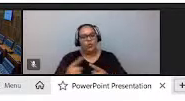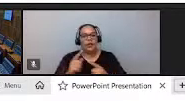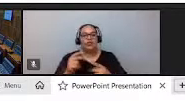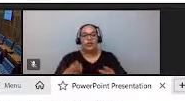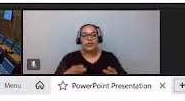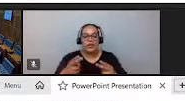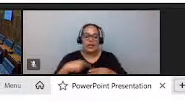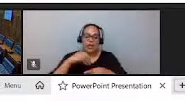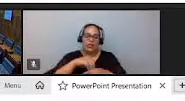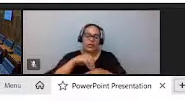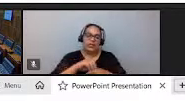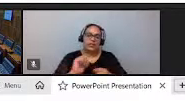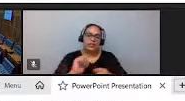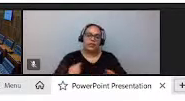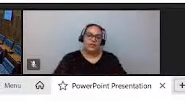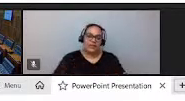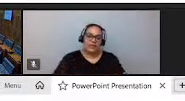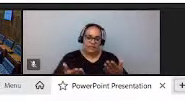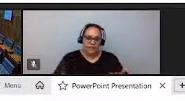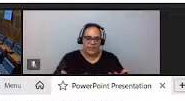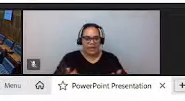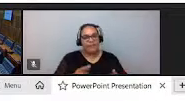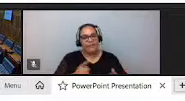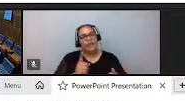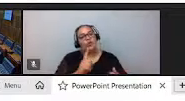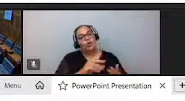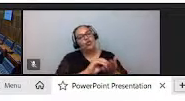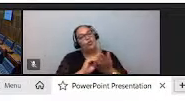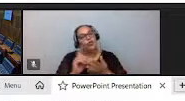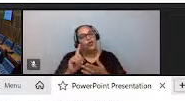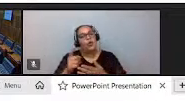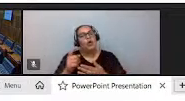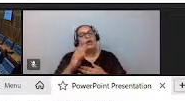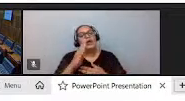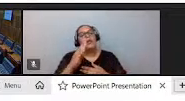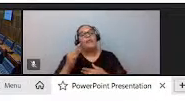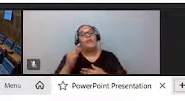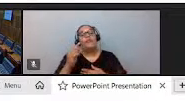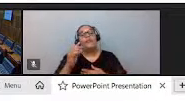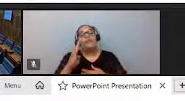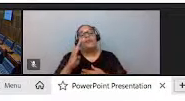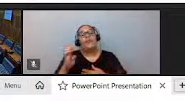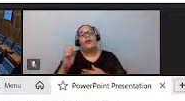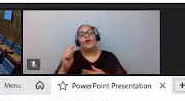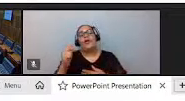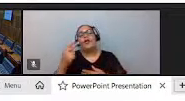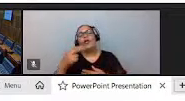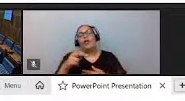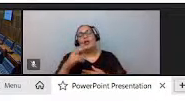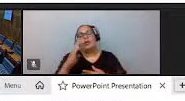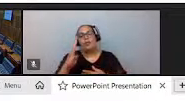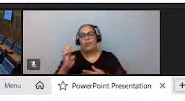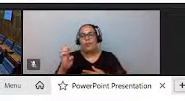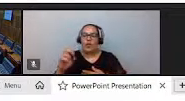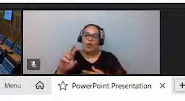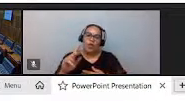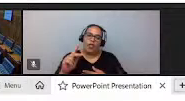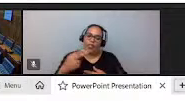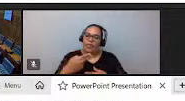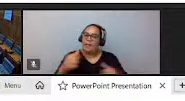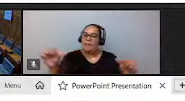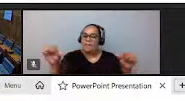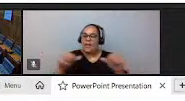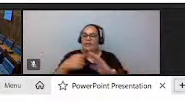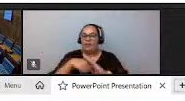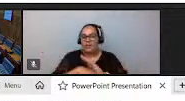by our internal dredging services and that was to bring the births back to promulgated depth um